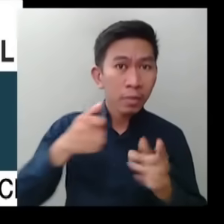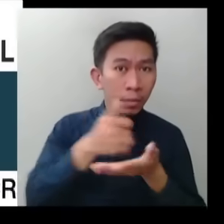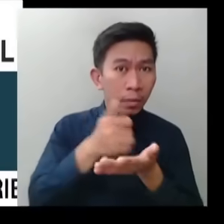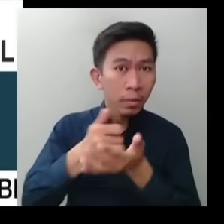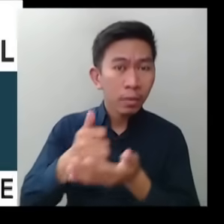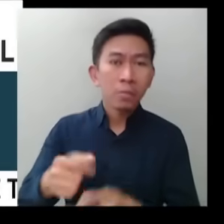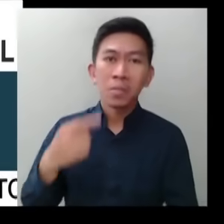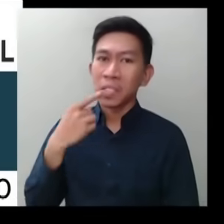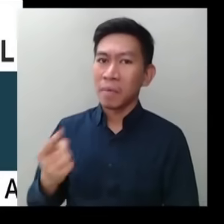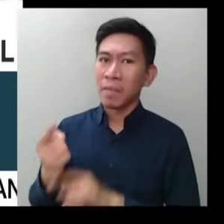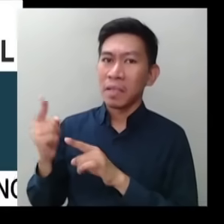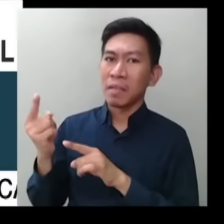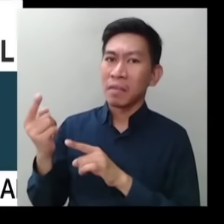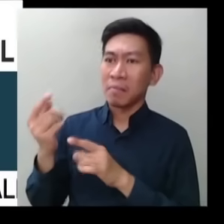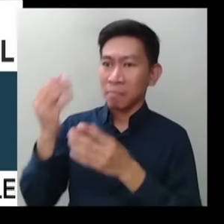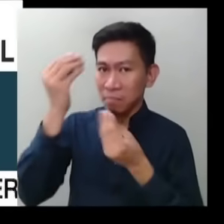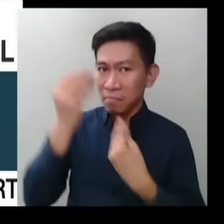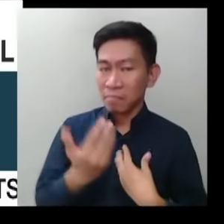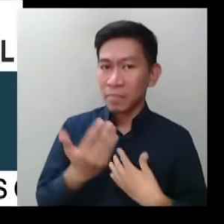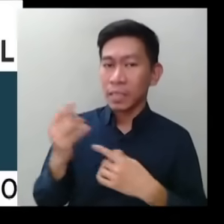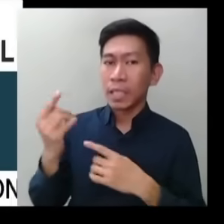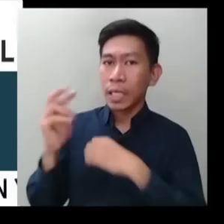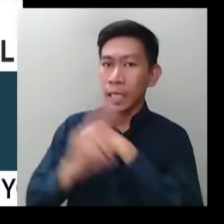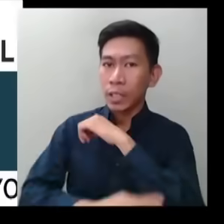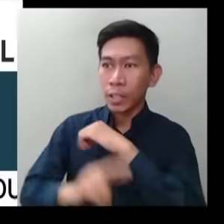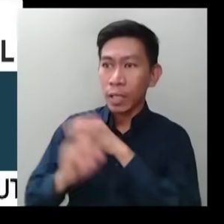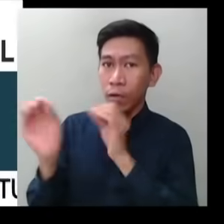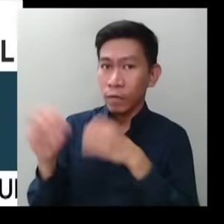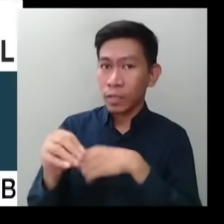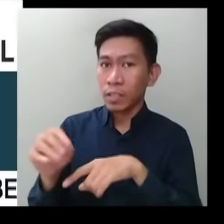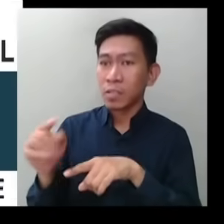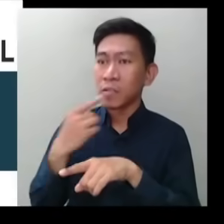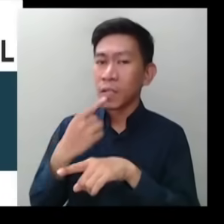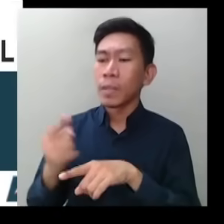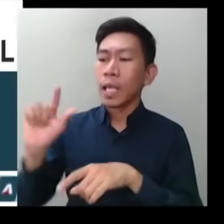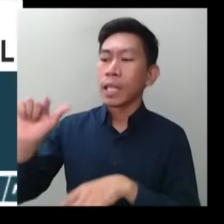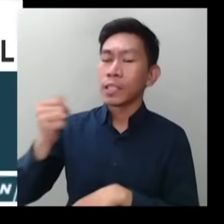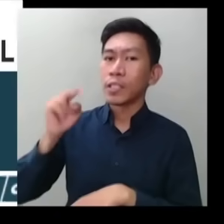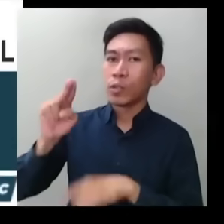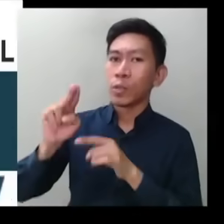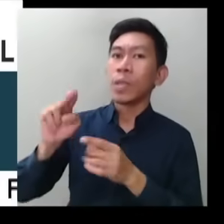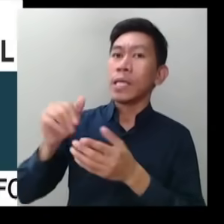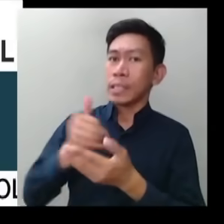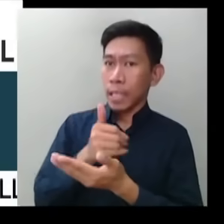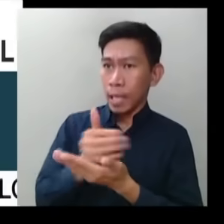resources, particularly those of the local government units on the ground, can still